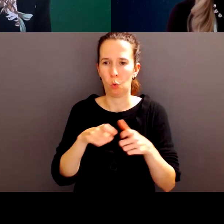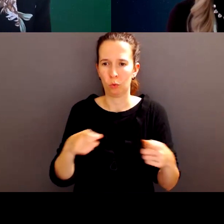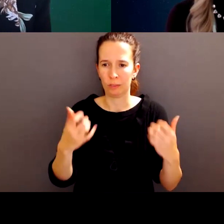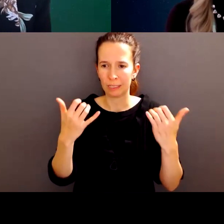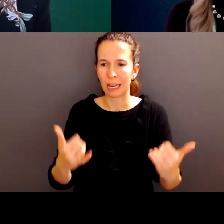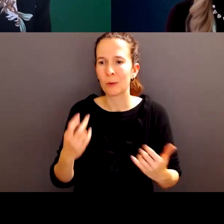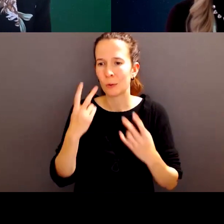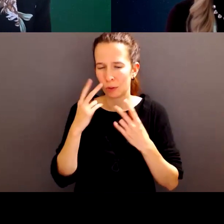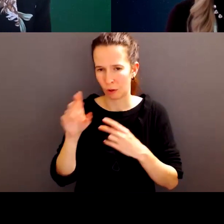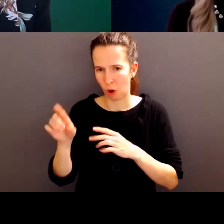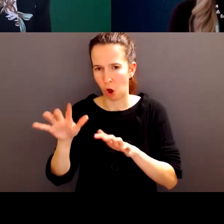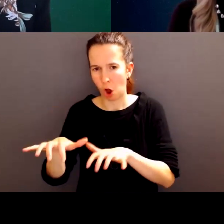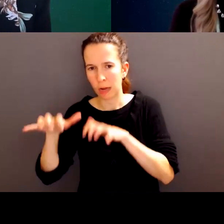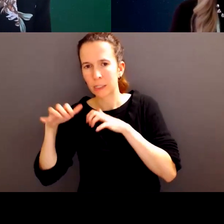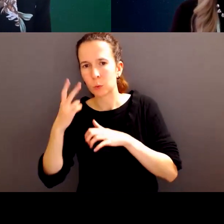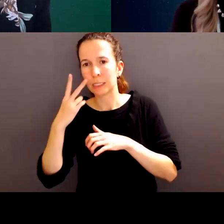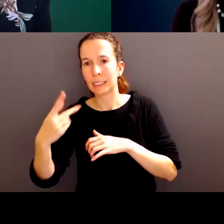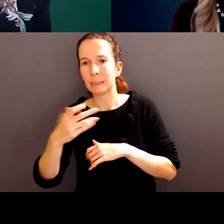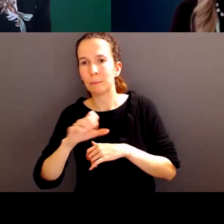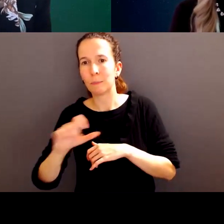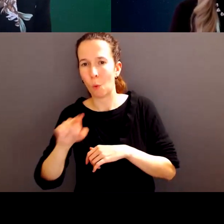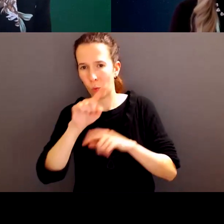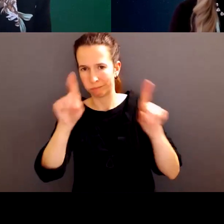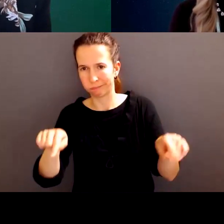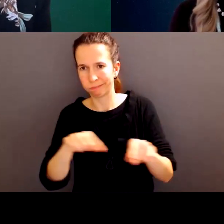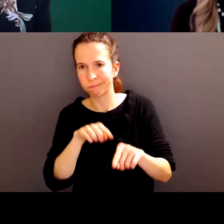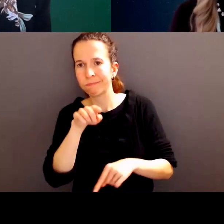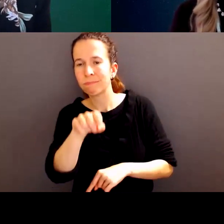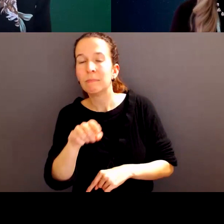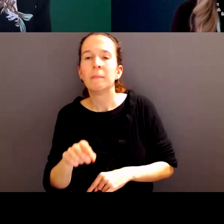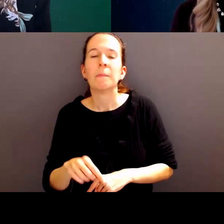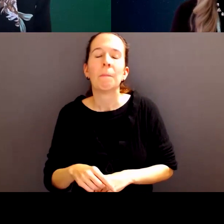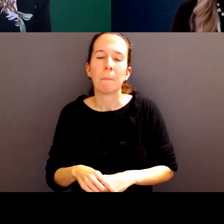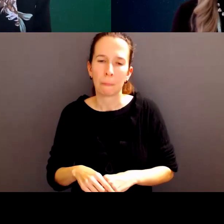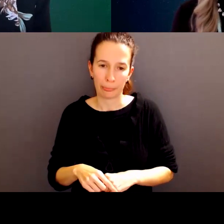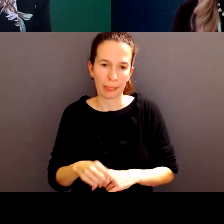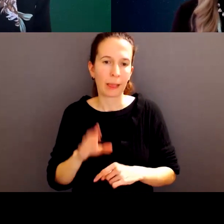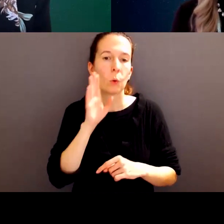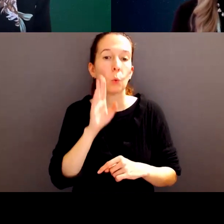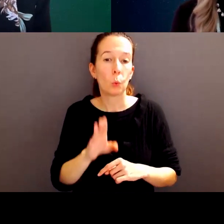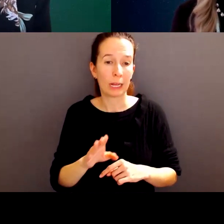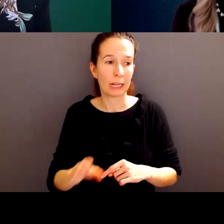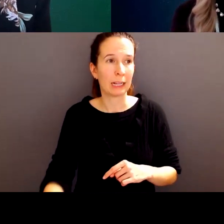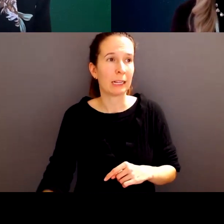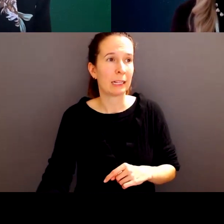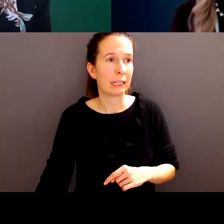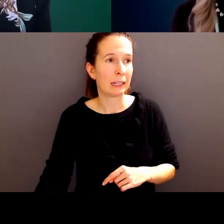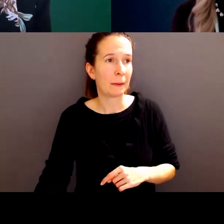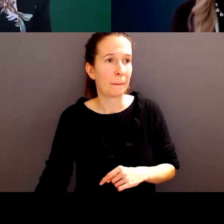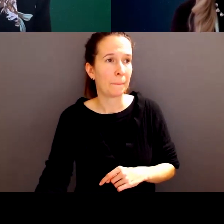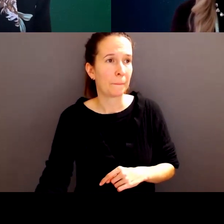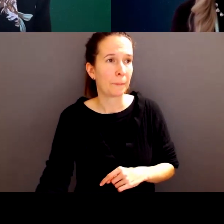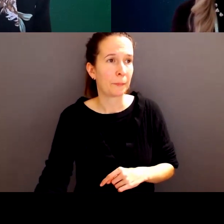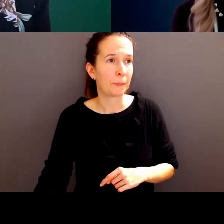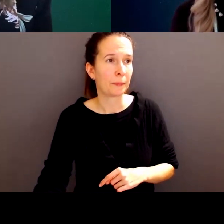the audience will see a Zoom poll come up. That's great. And we will invite people to our next session, which